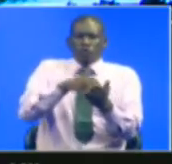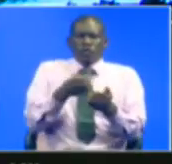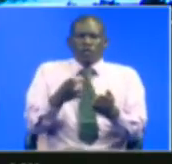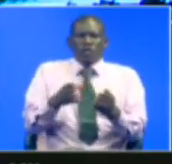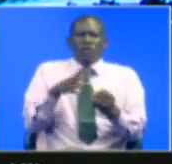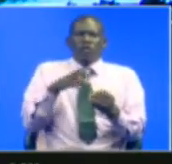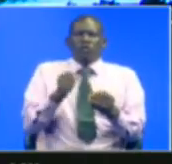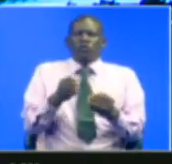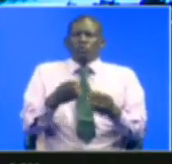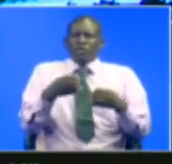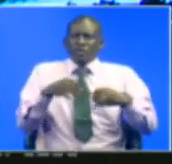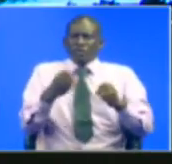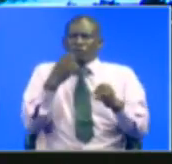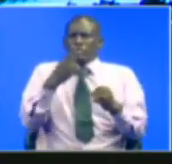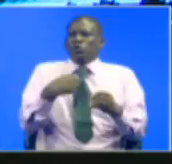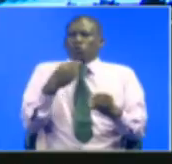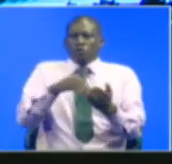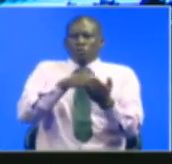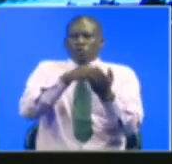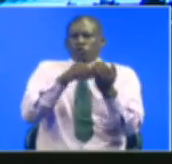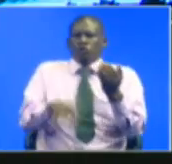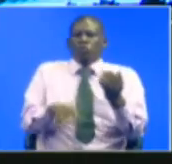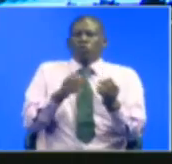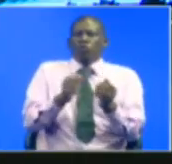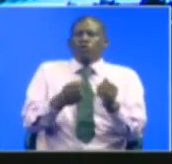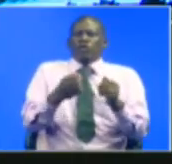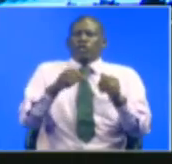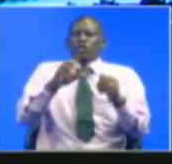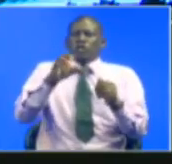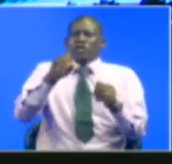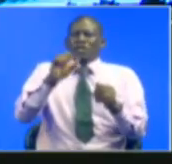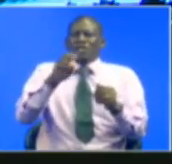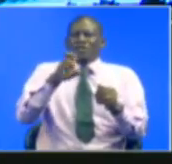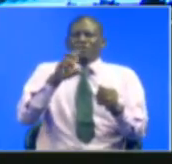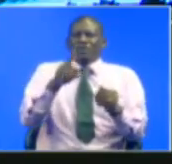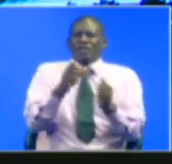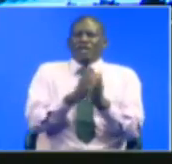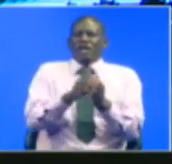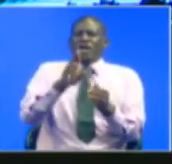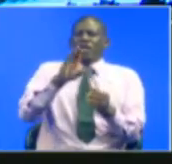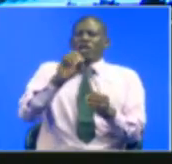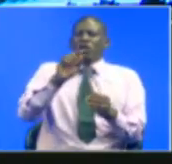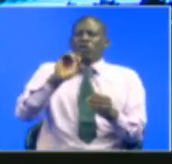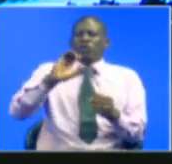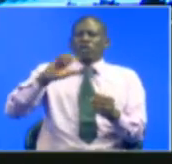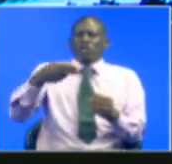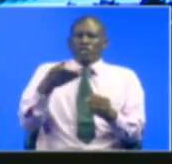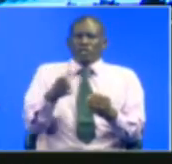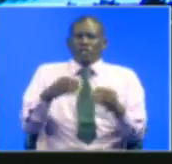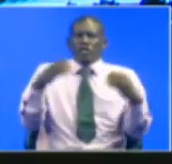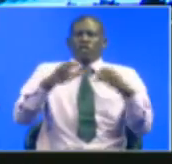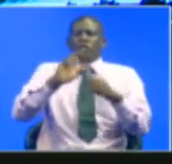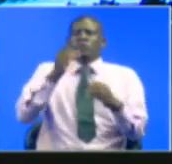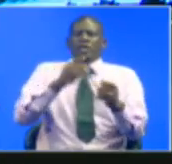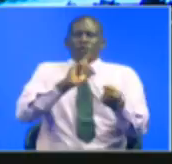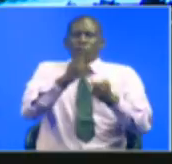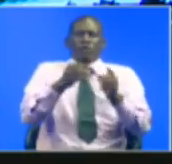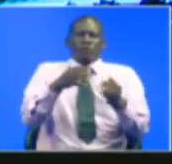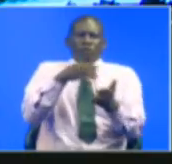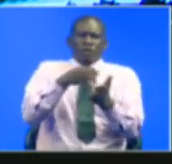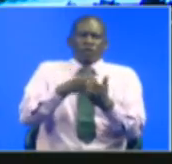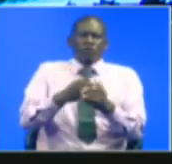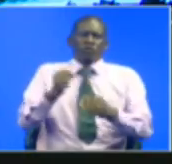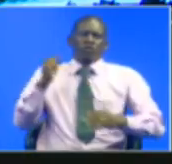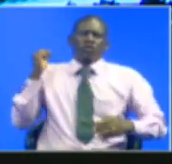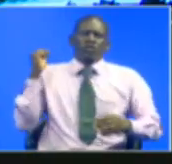reigning world champion David Rudisha and 2016 Diamond League winner Ferguson Rotich right in the mix. Team Kenya athletes will include reigning javelin world